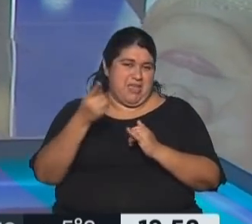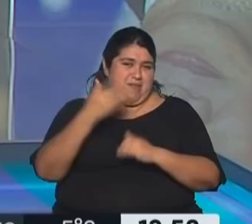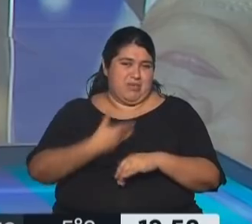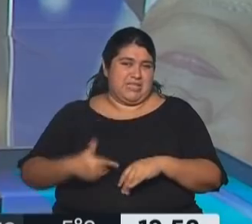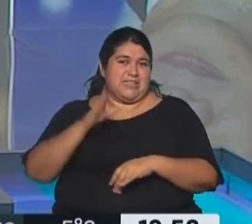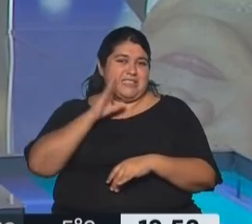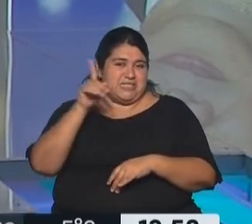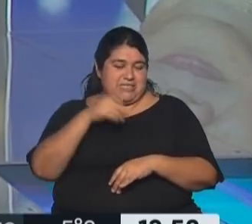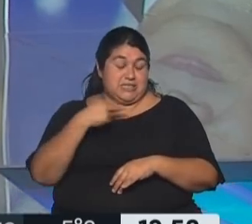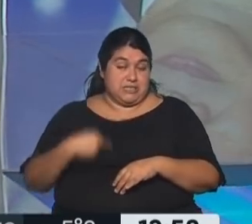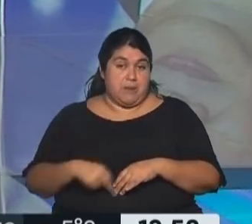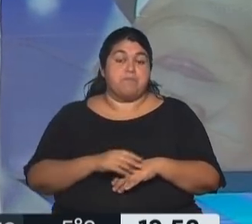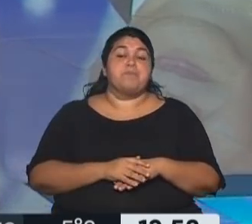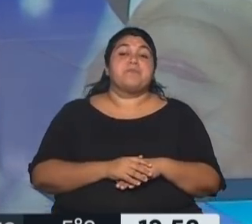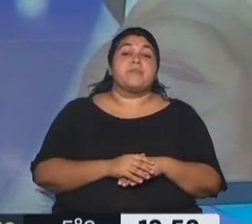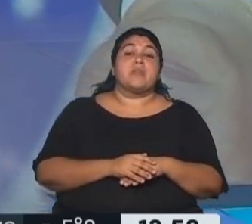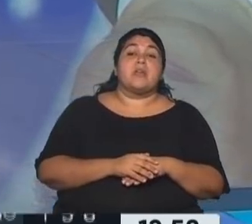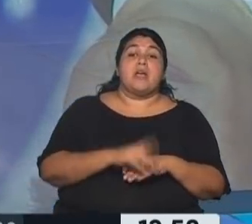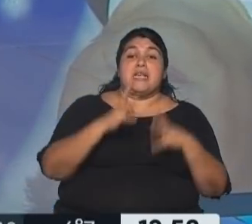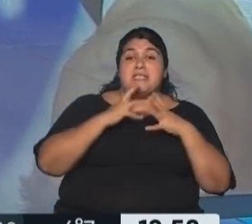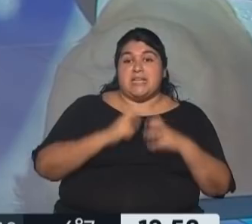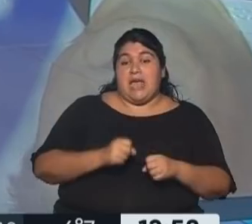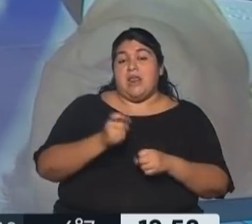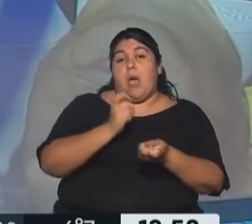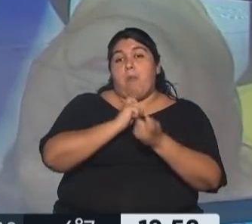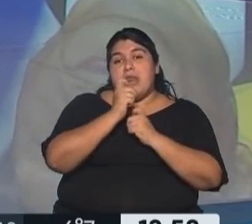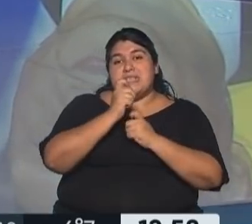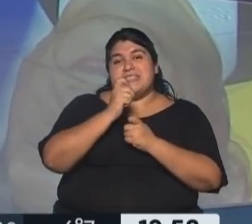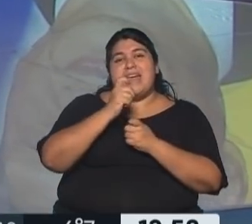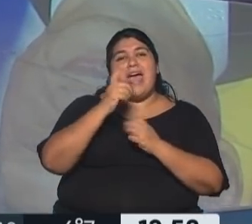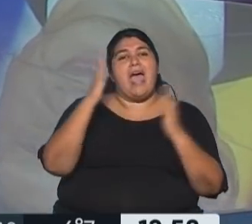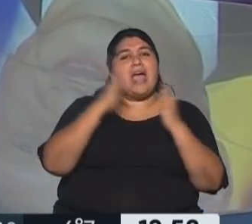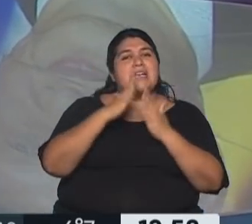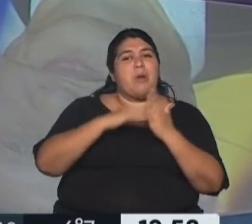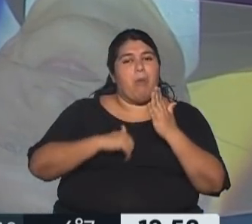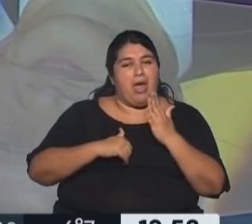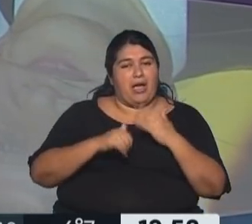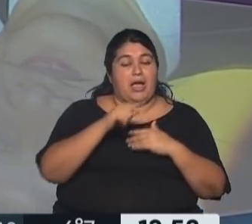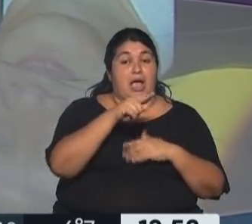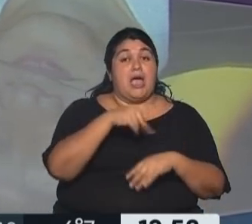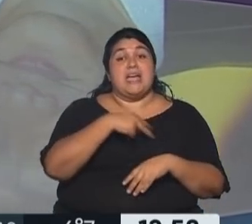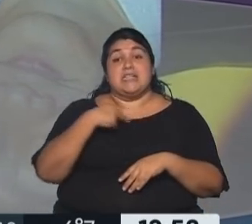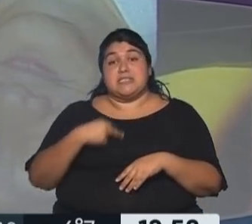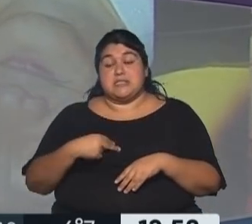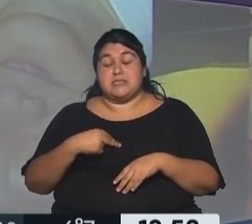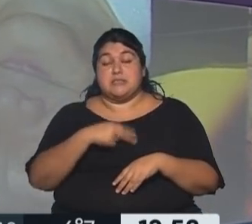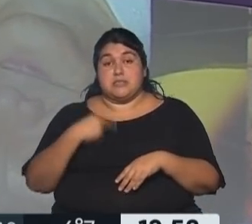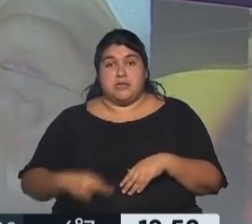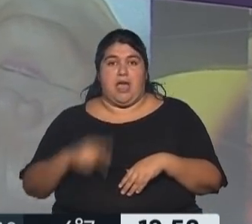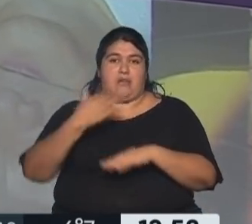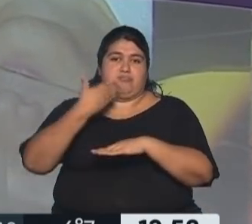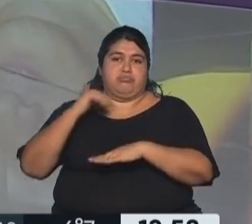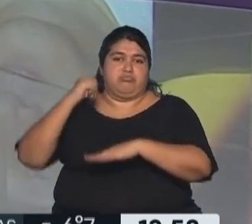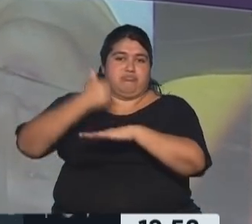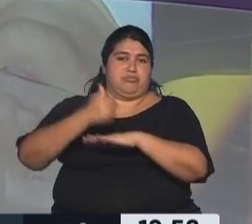Estados Unidos, el testimonio de la secretaria de prensa de la Casa Blanca. Por el lado de China, el jefe de prensa, el vocero